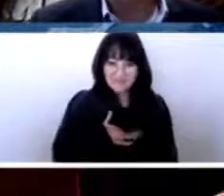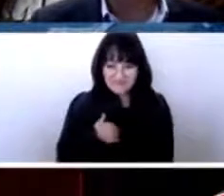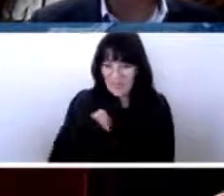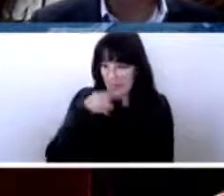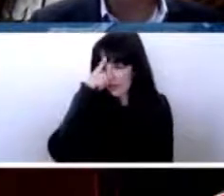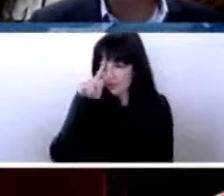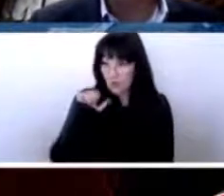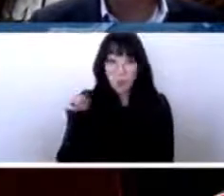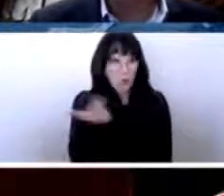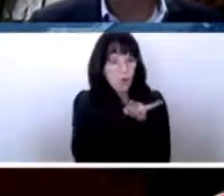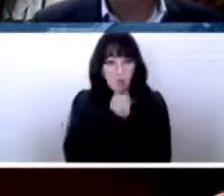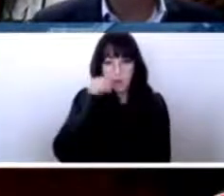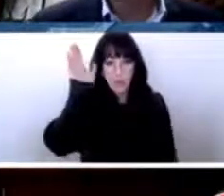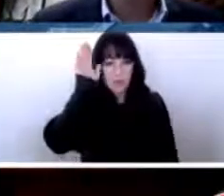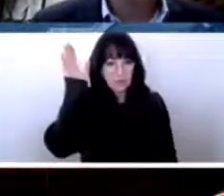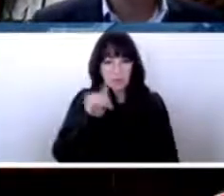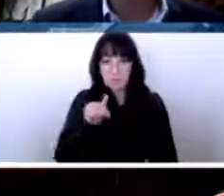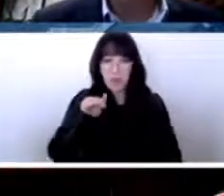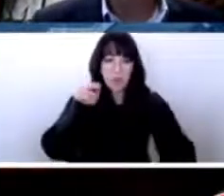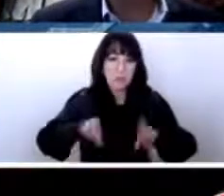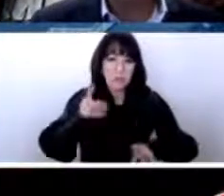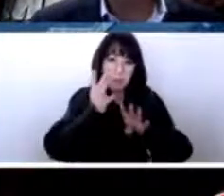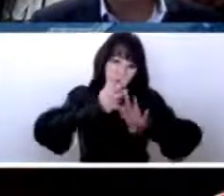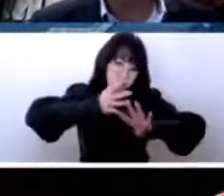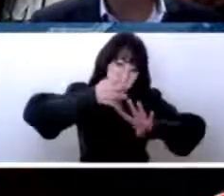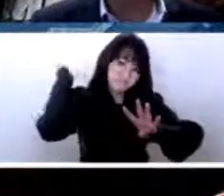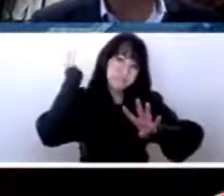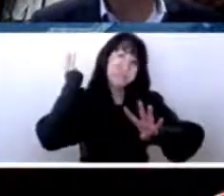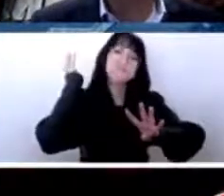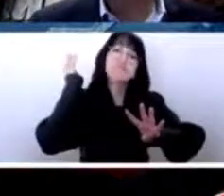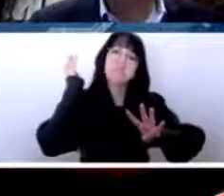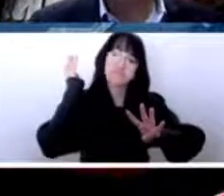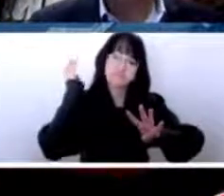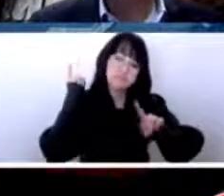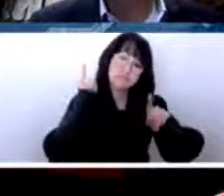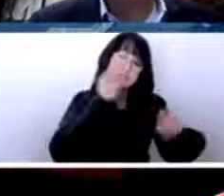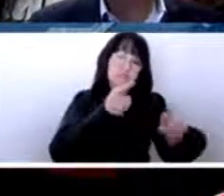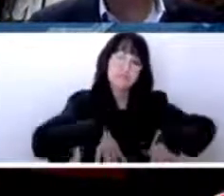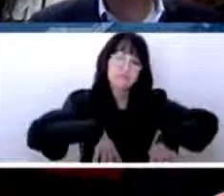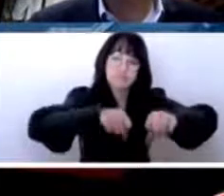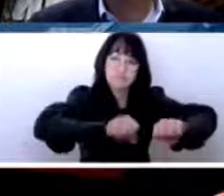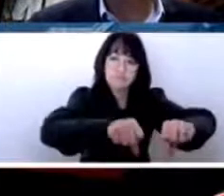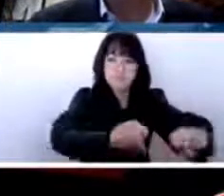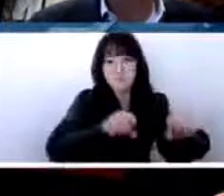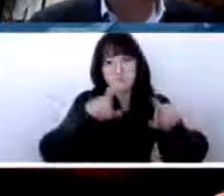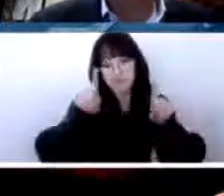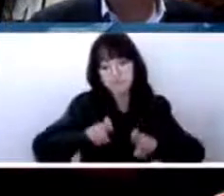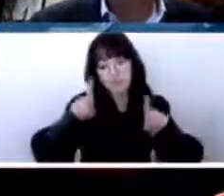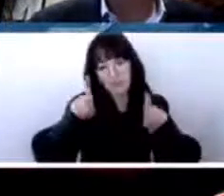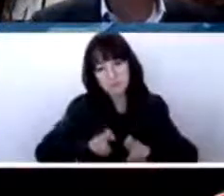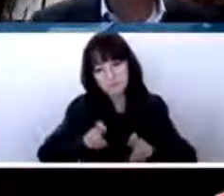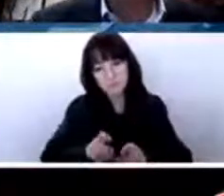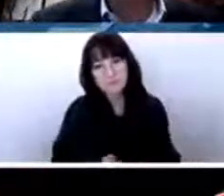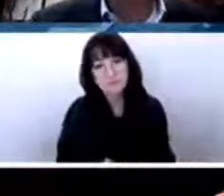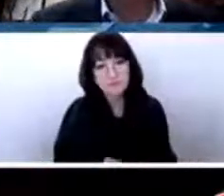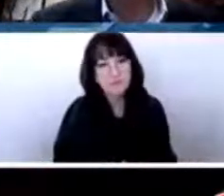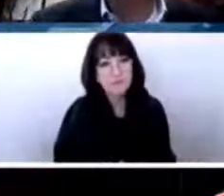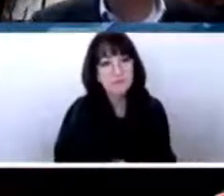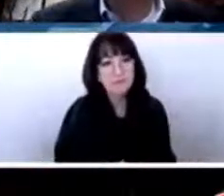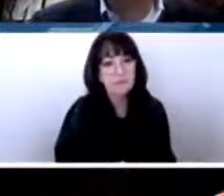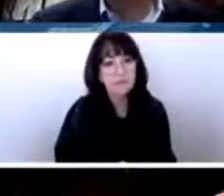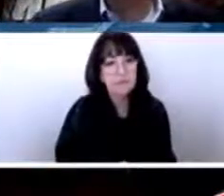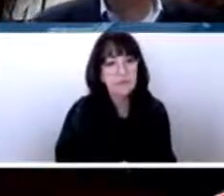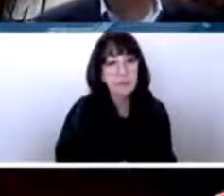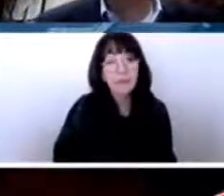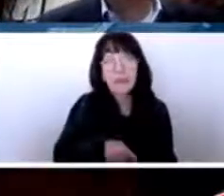any other time we've seen during the pandemic. Also with a large number of Delawareans vaccinated too. Next slide, please.